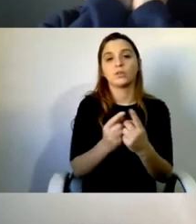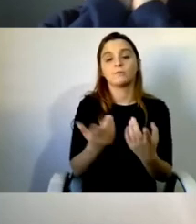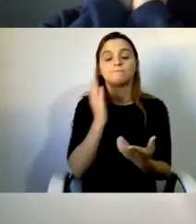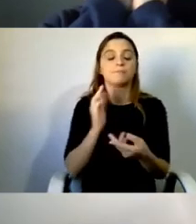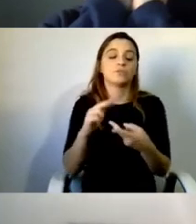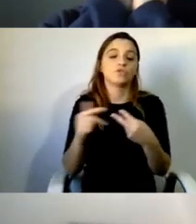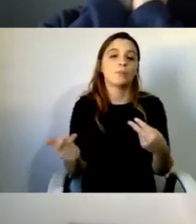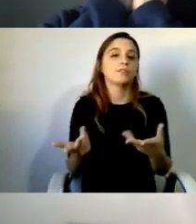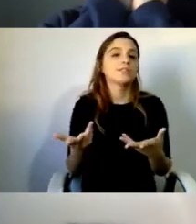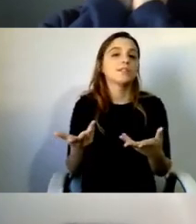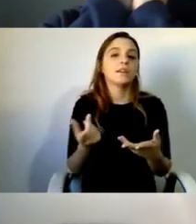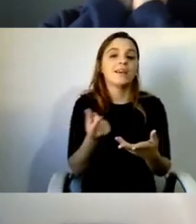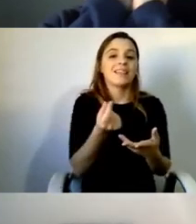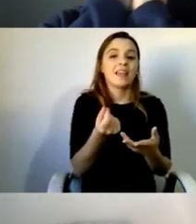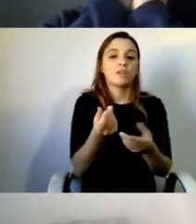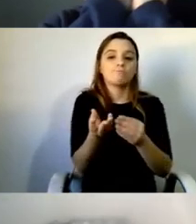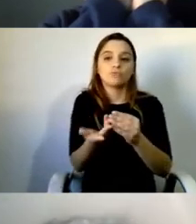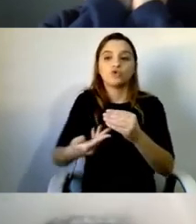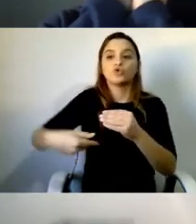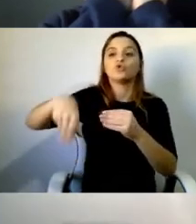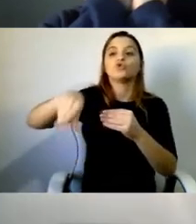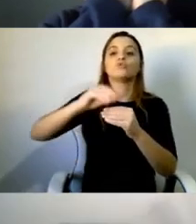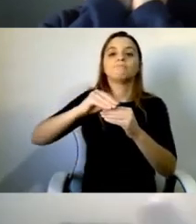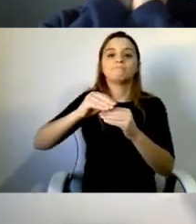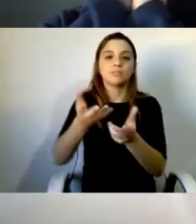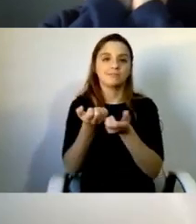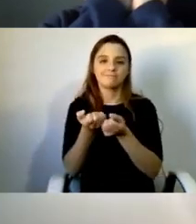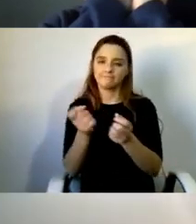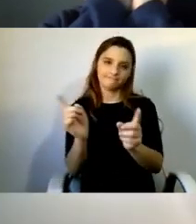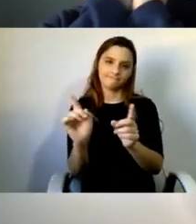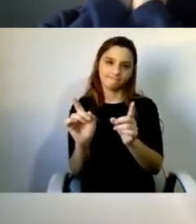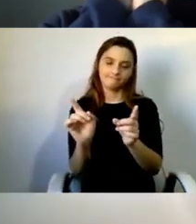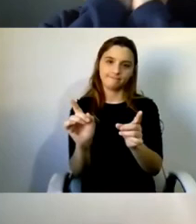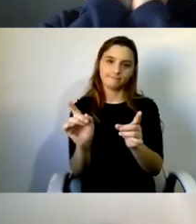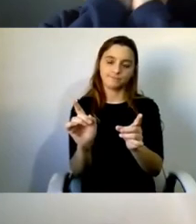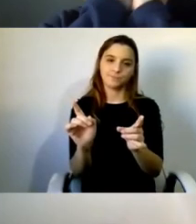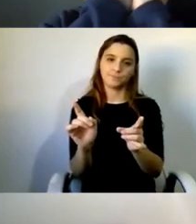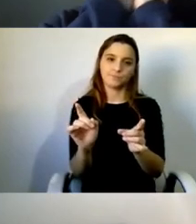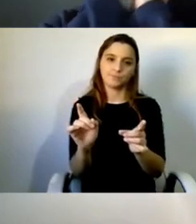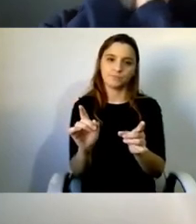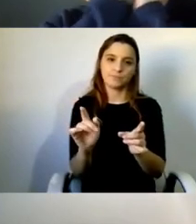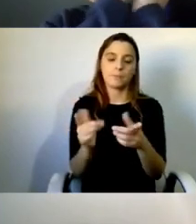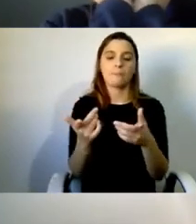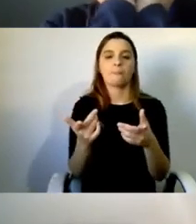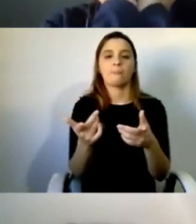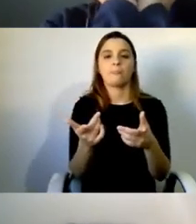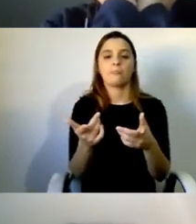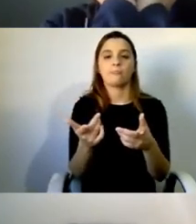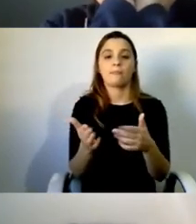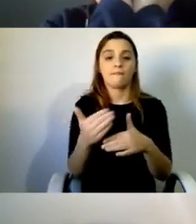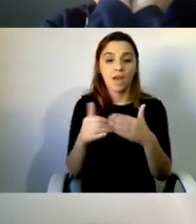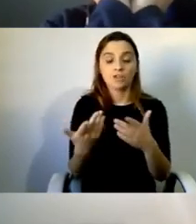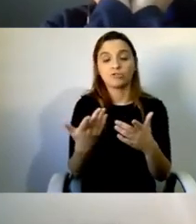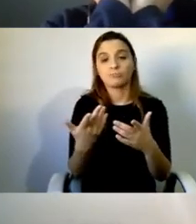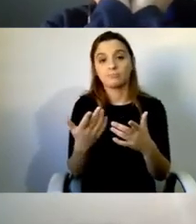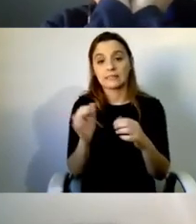They are supposed to do all this within their current budgets. So they